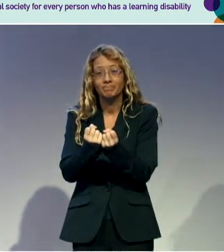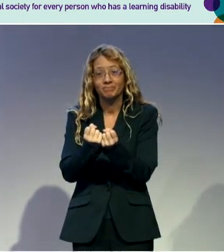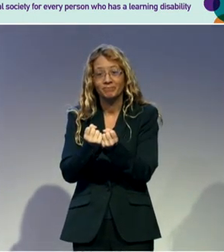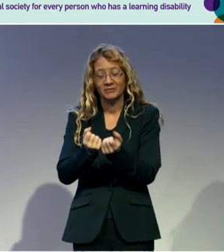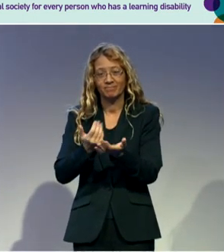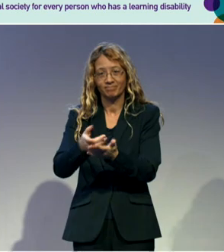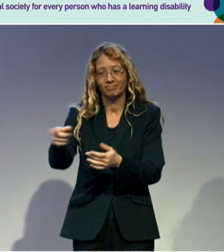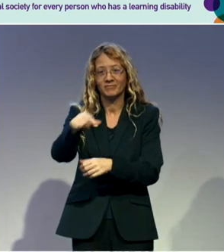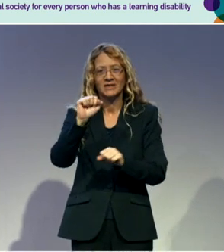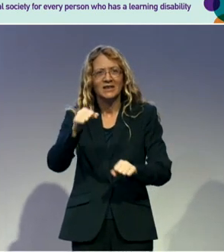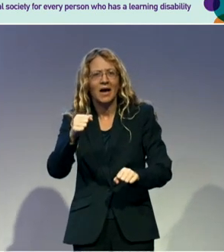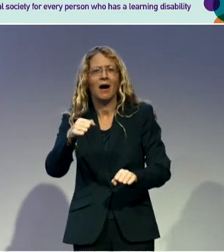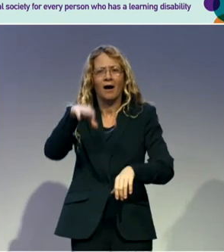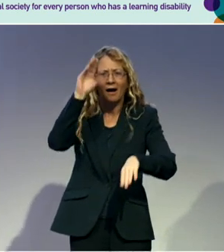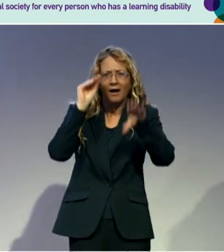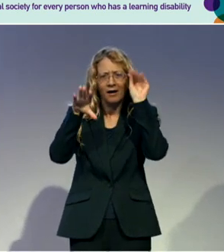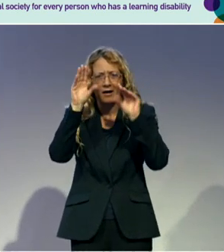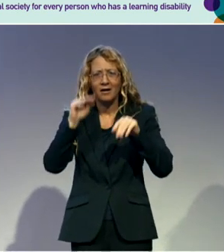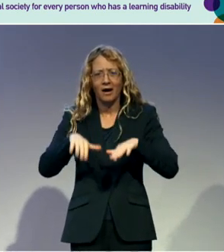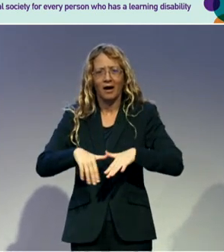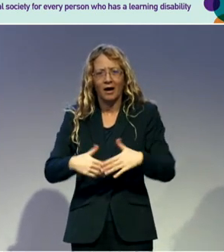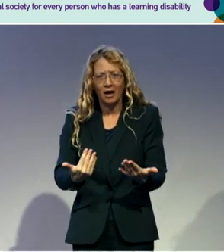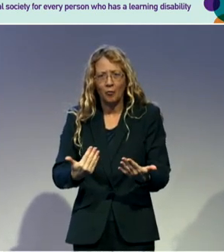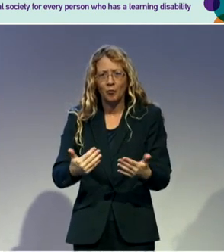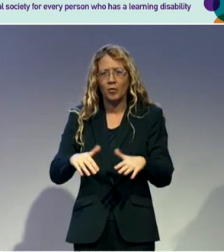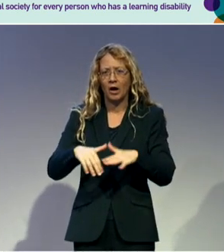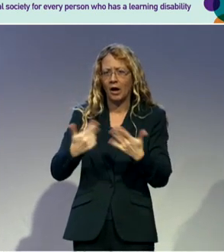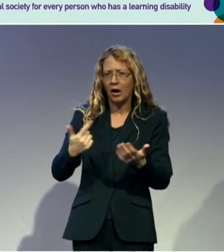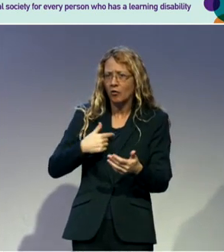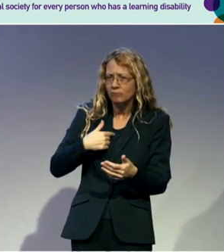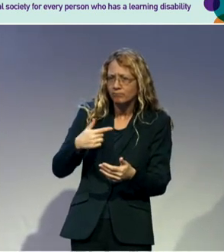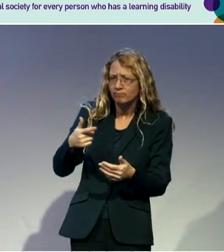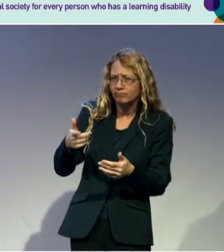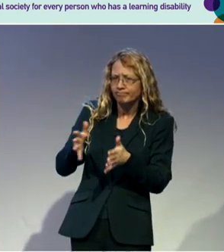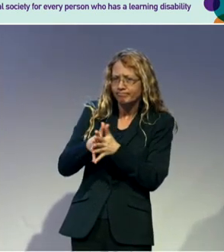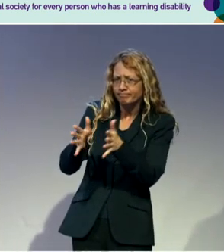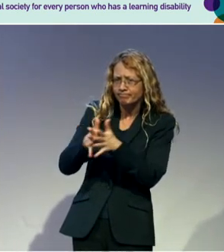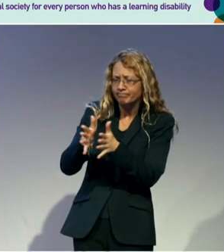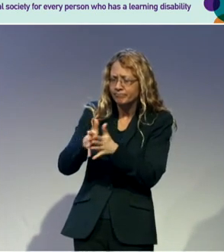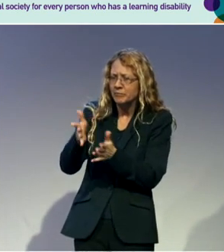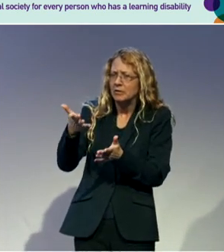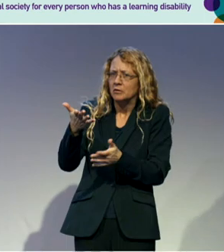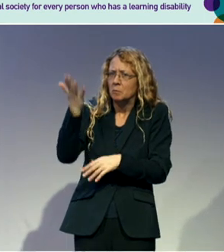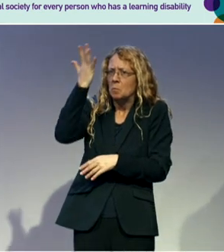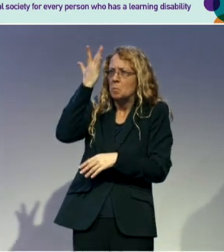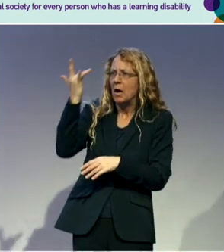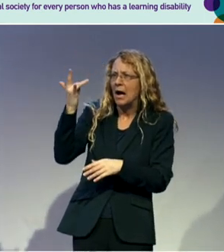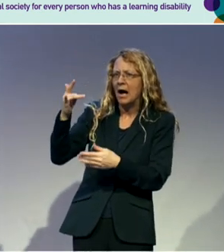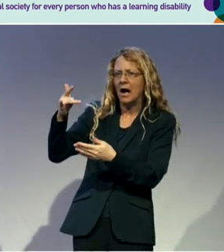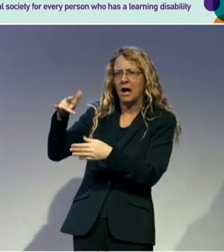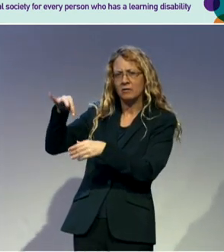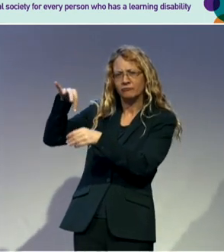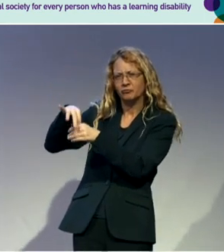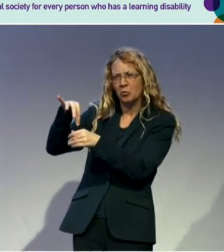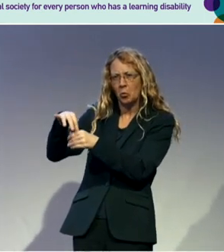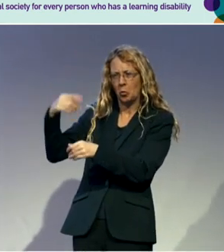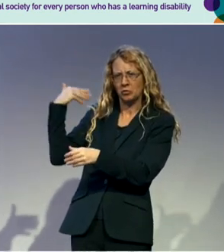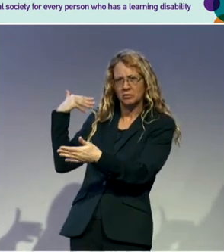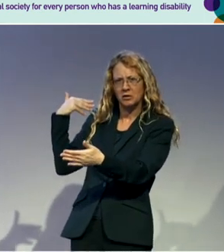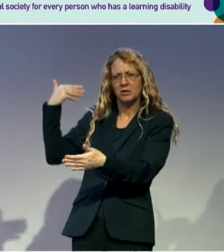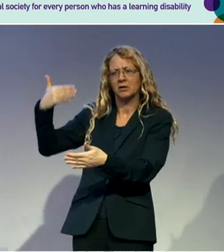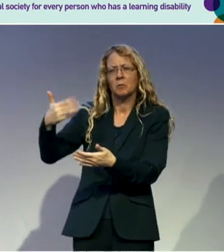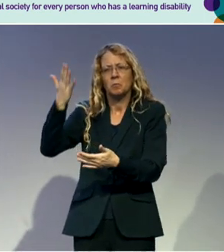explored themes around voting, why we vote. We had mini elections in our own ACE groups, and people chose who got their vote based